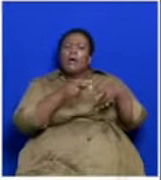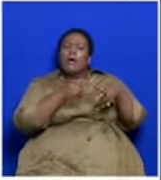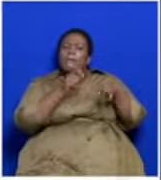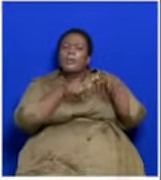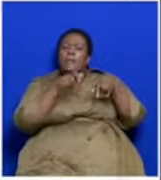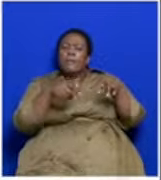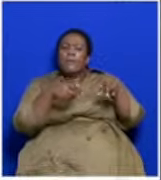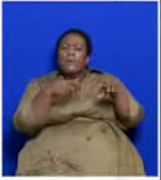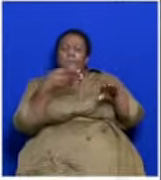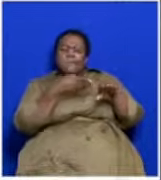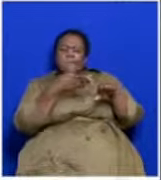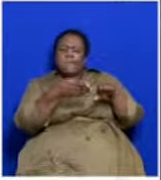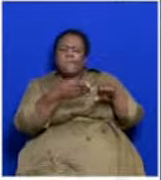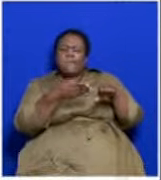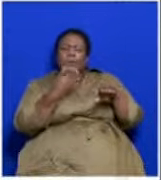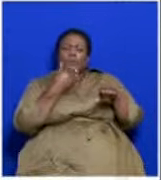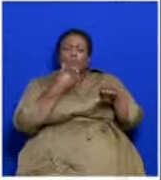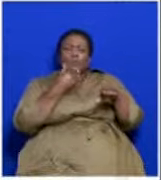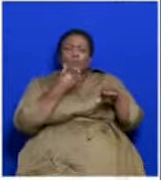them,